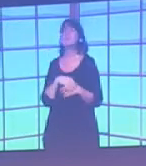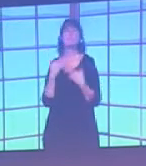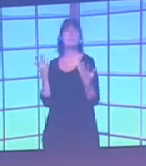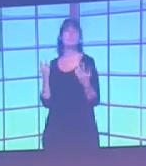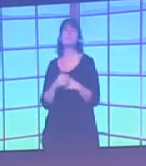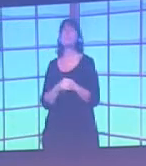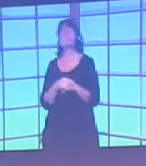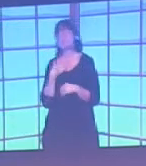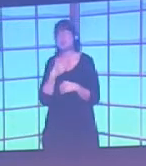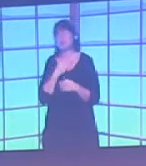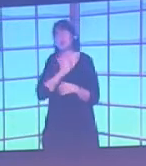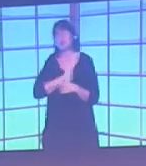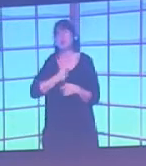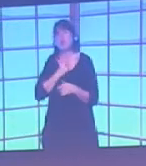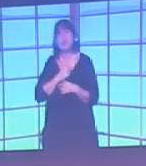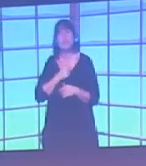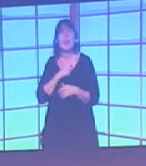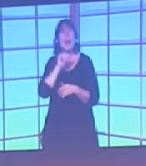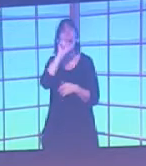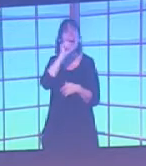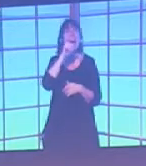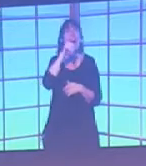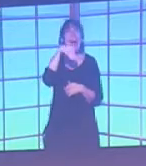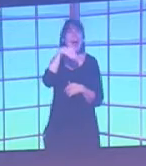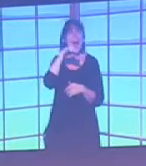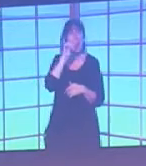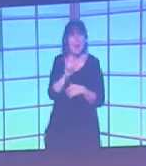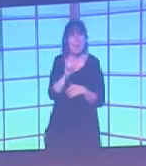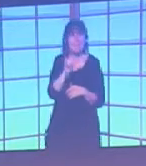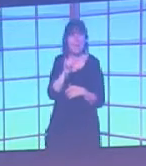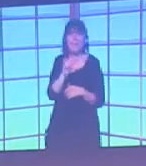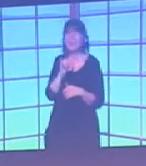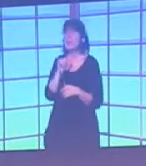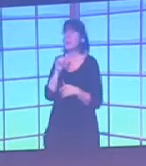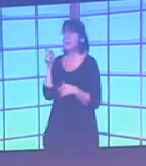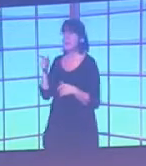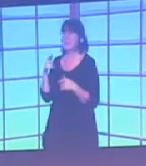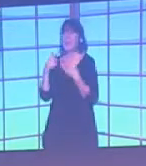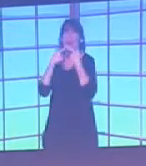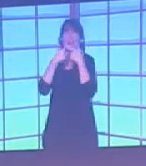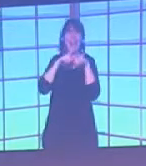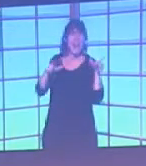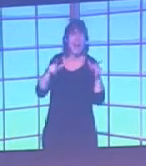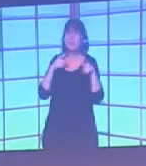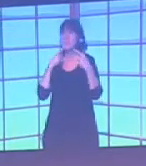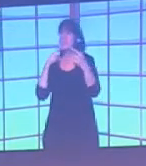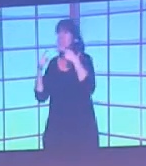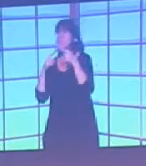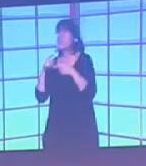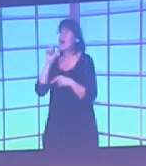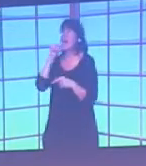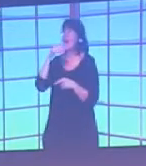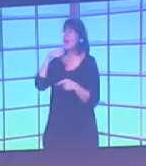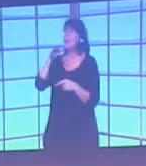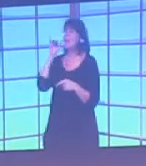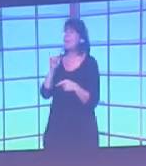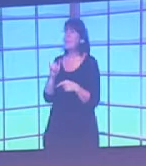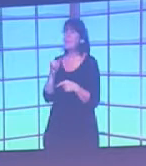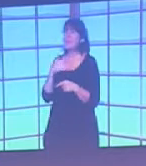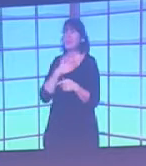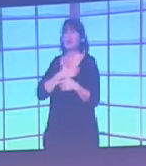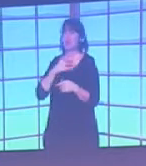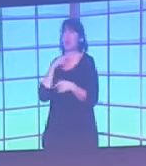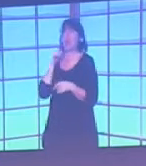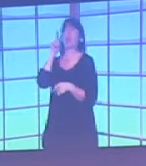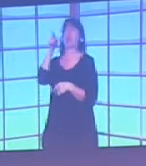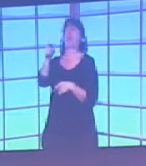forgive me if I ask Amy to speak because of the language differences. Amy, sorry to put you on the spot, but I